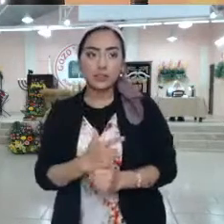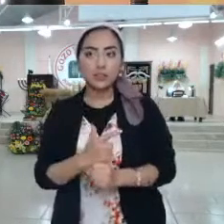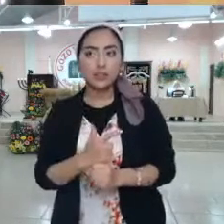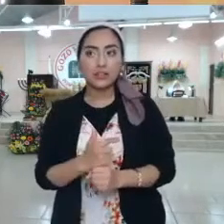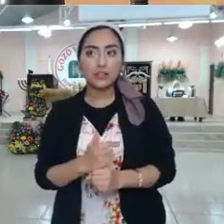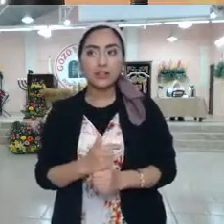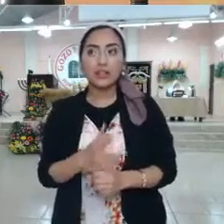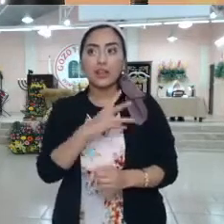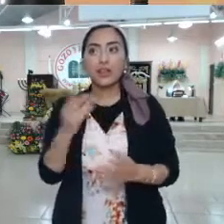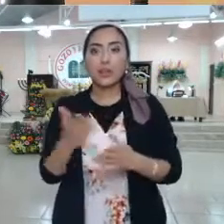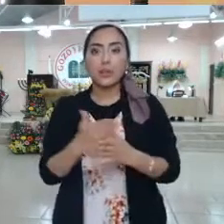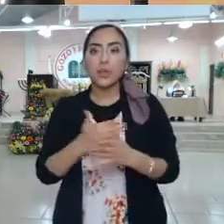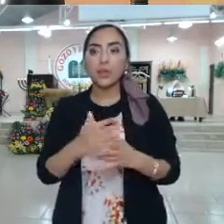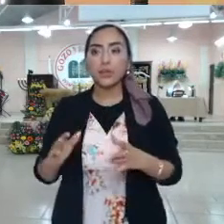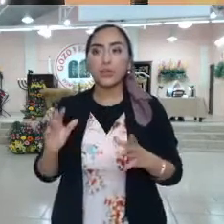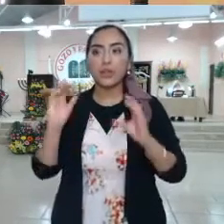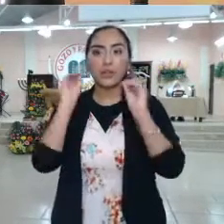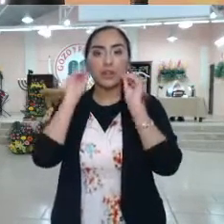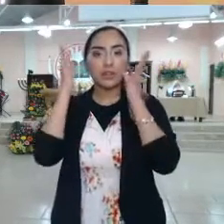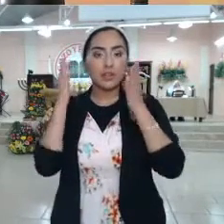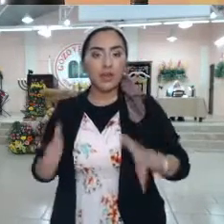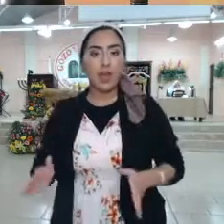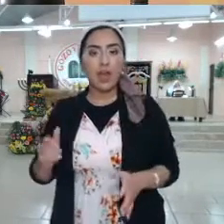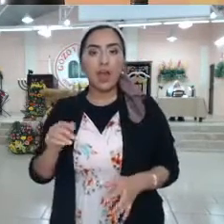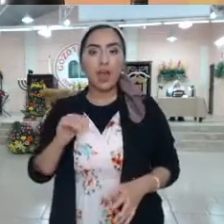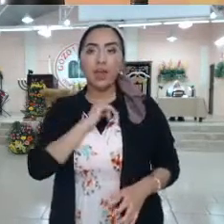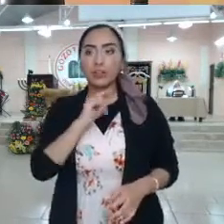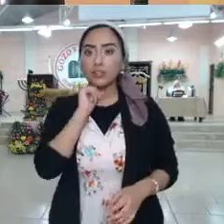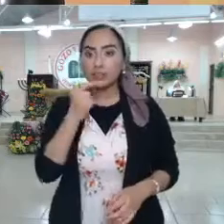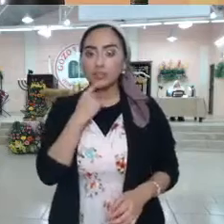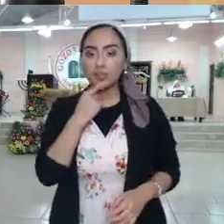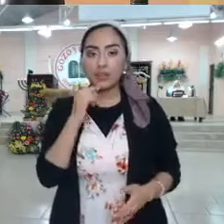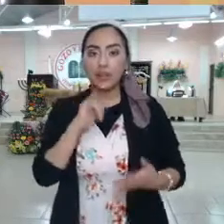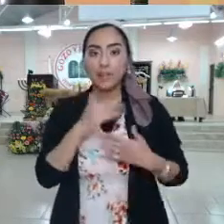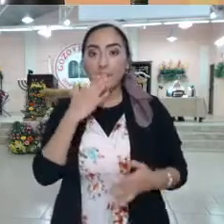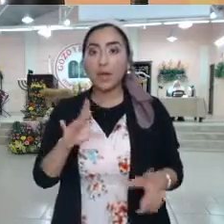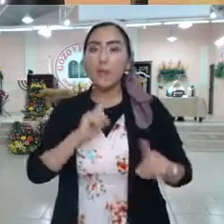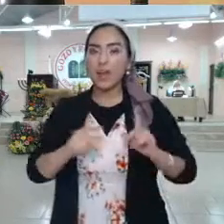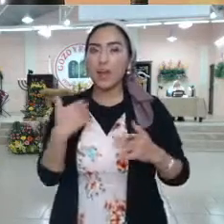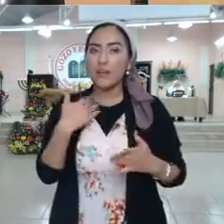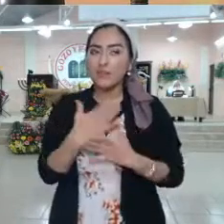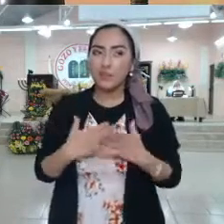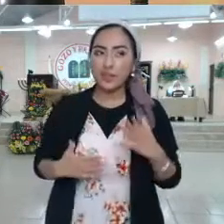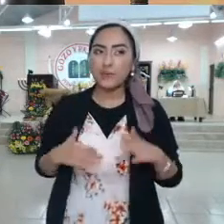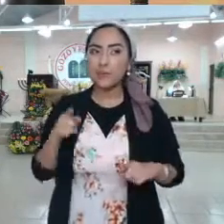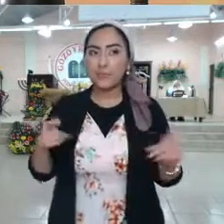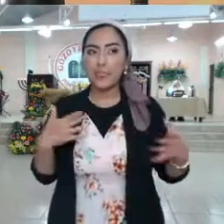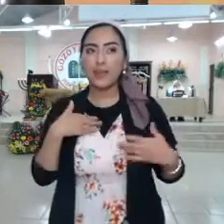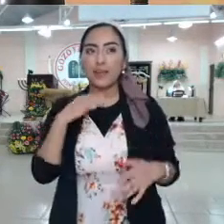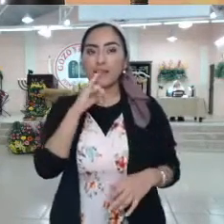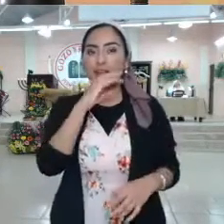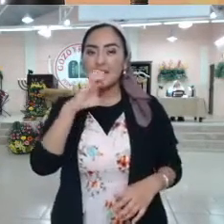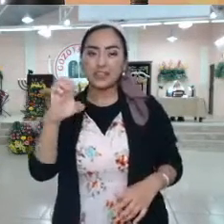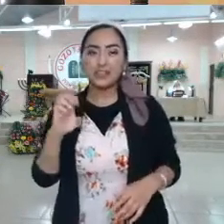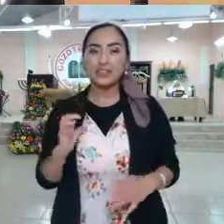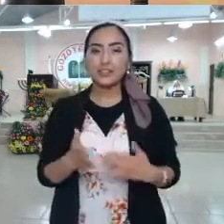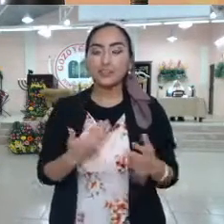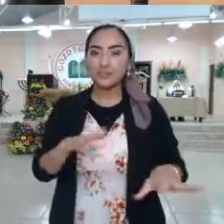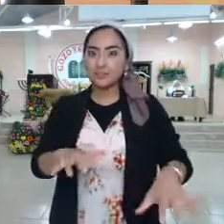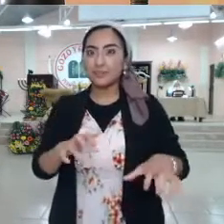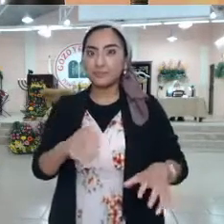sisters, in between Roim, to say it like that. I'm not saying they didn't love each other, but they were just like kind of like